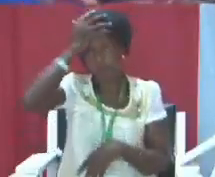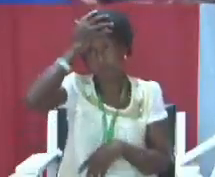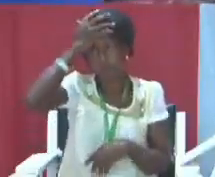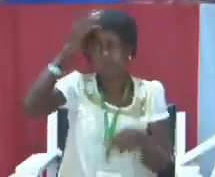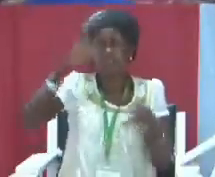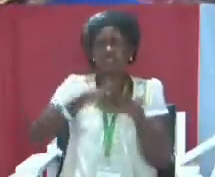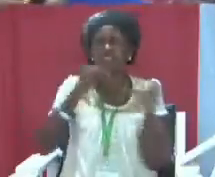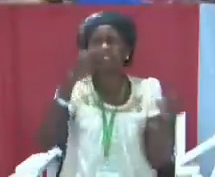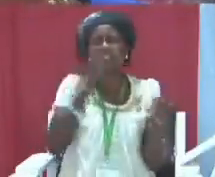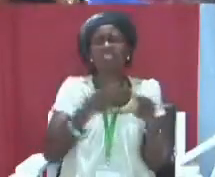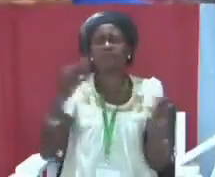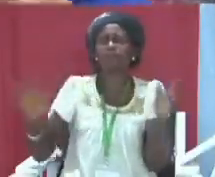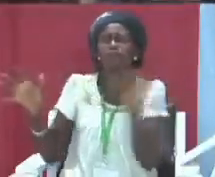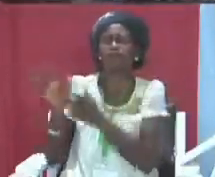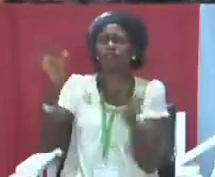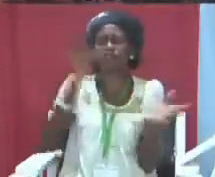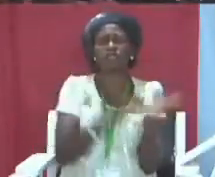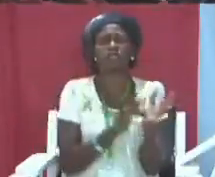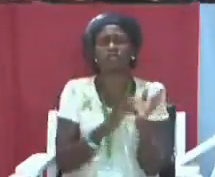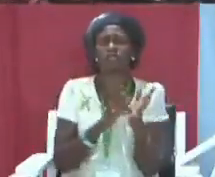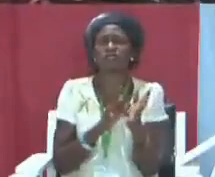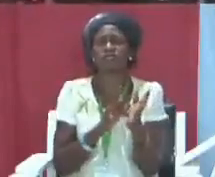In the name of Jesus,